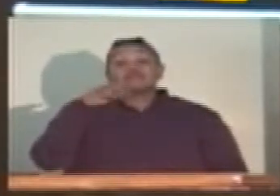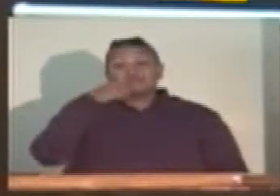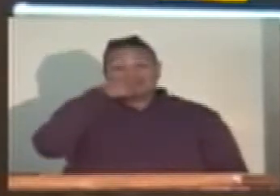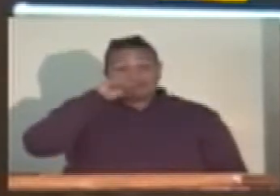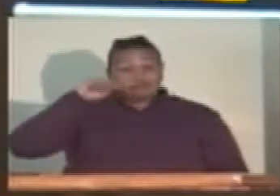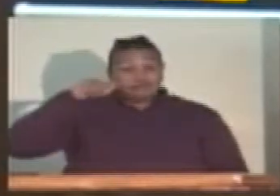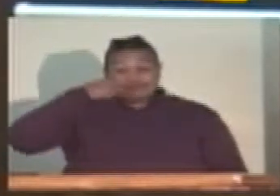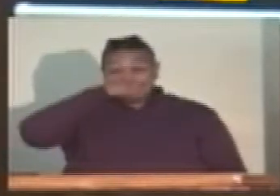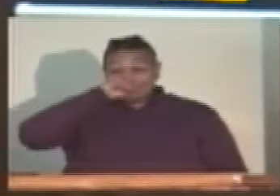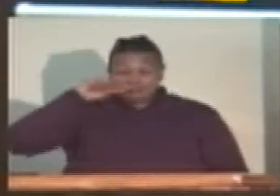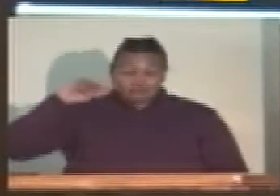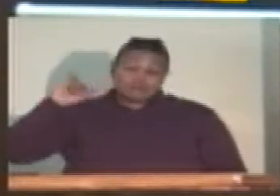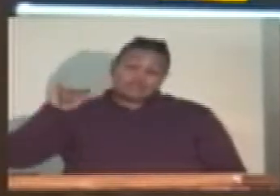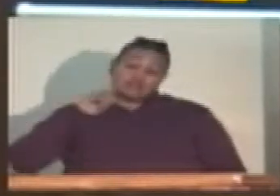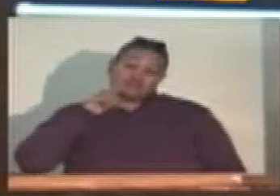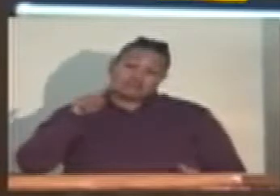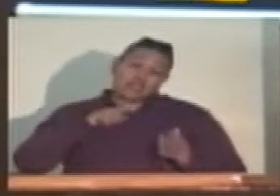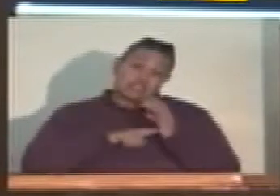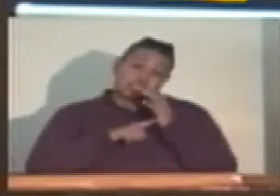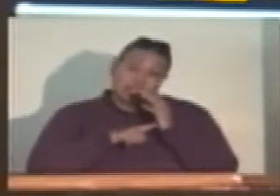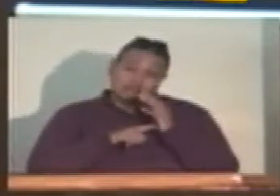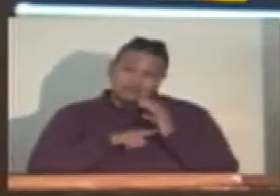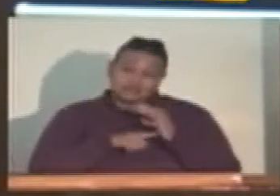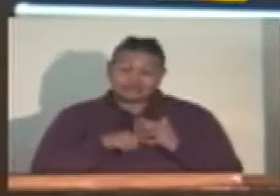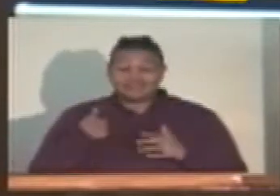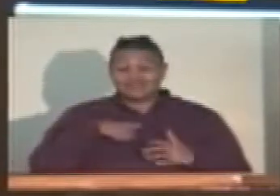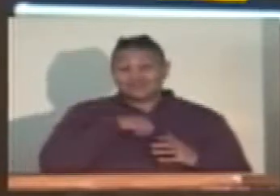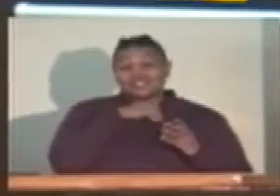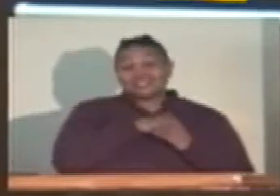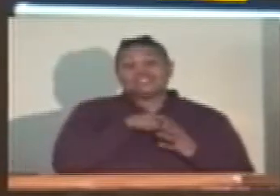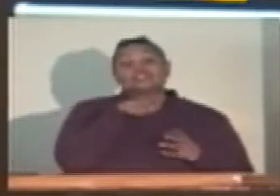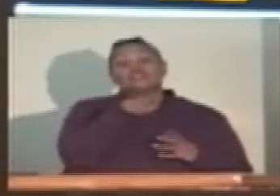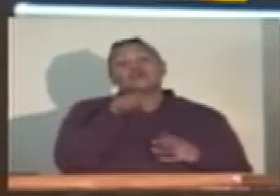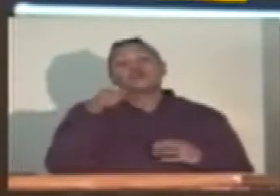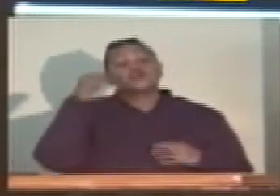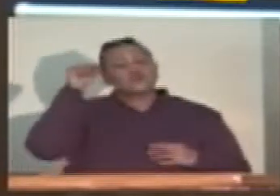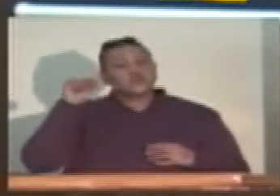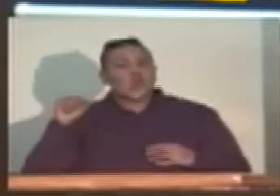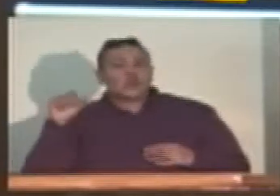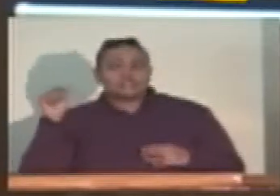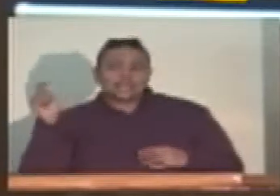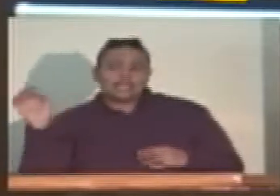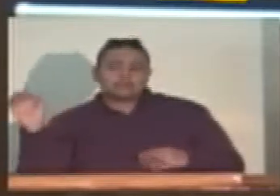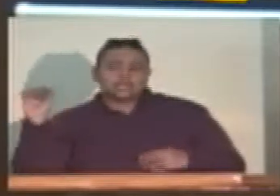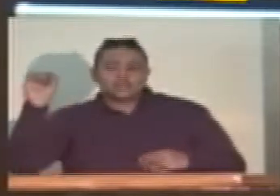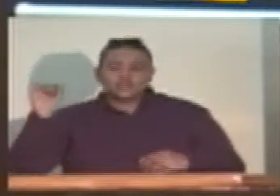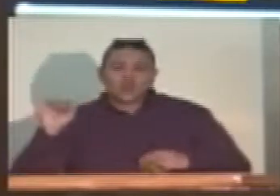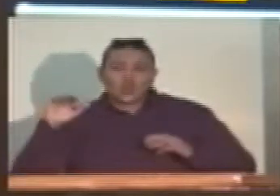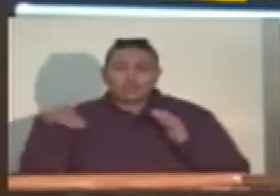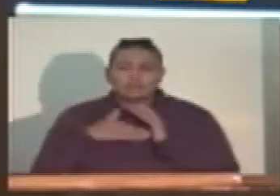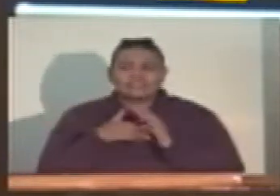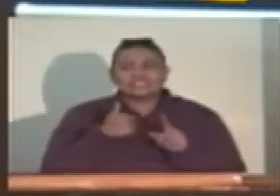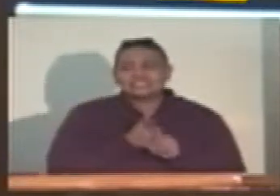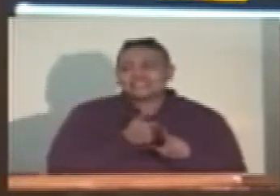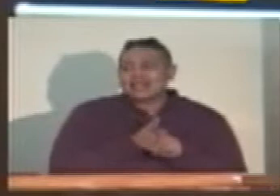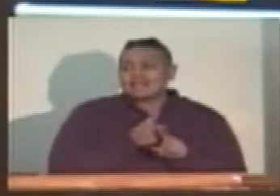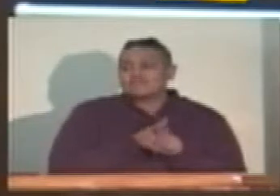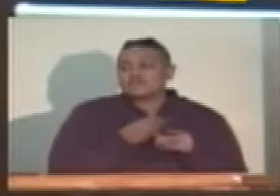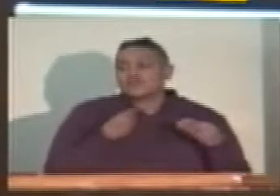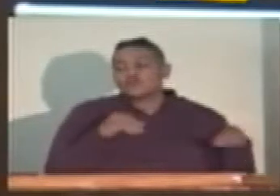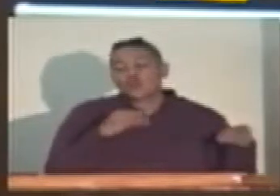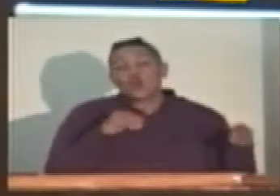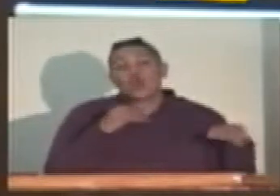an example, where in South St. Elizabeth and South Manchester is being sold for a